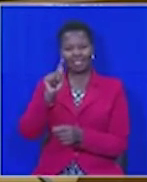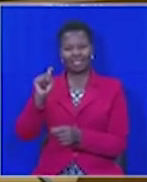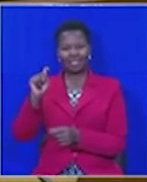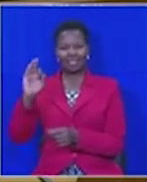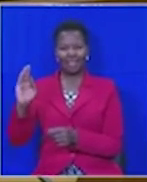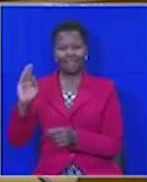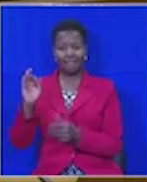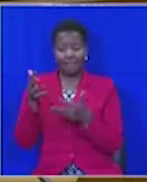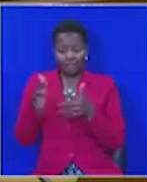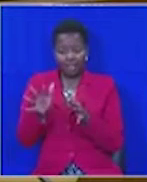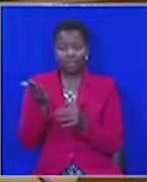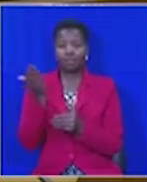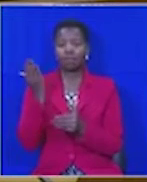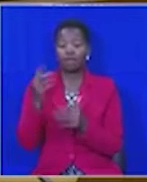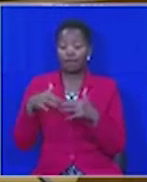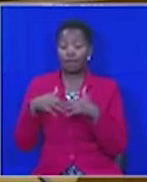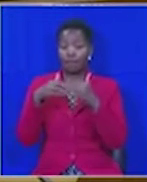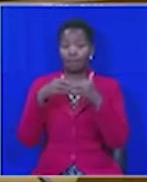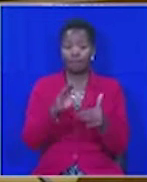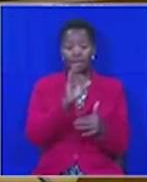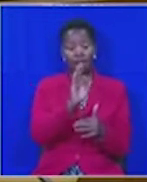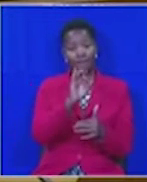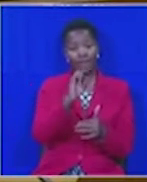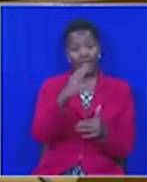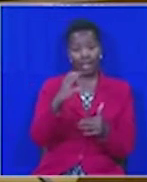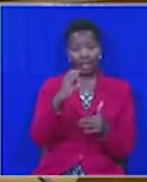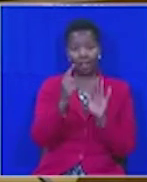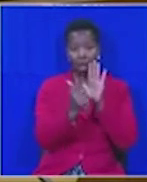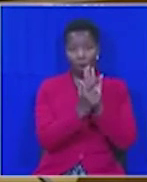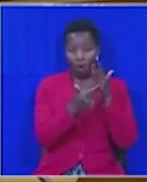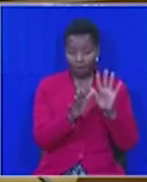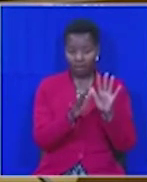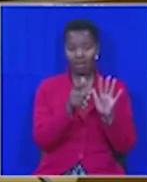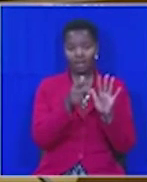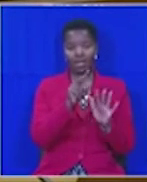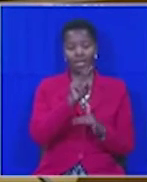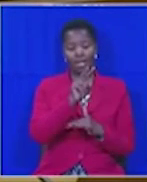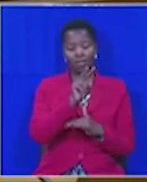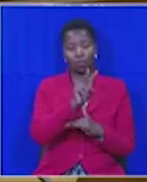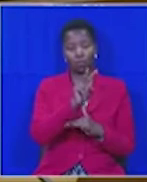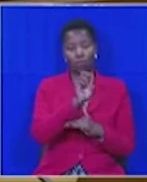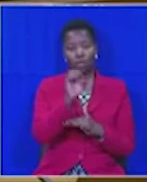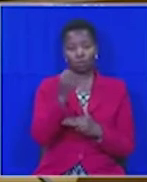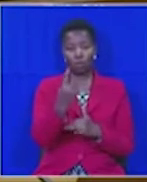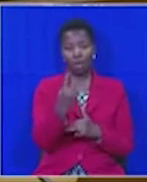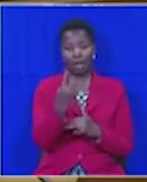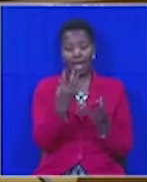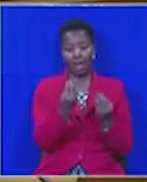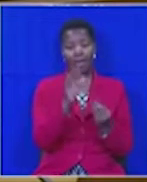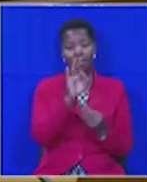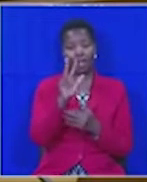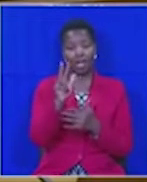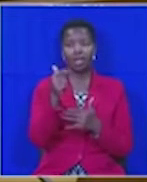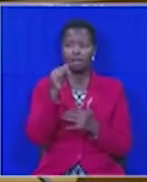a Financial Intelligence Center number 38 of 2001. We had to benchmark ourselves against the best in the